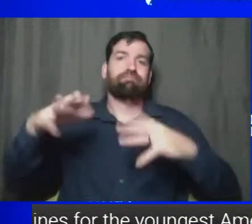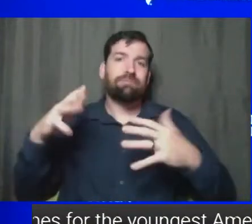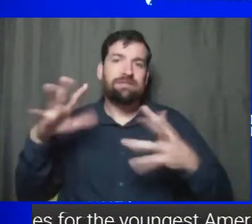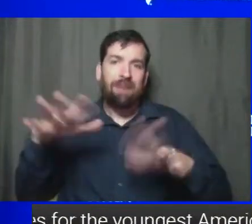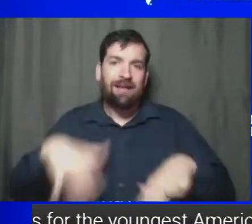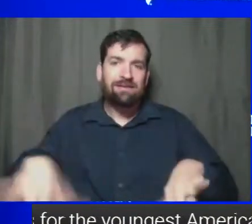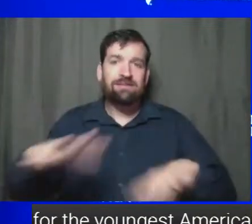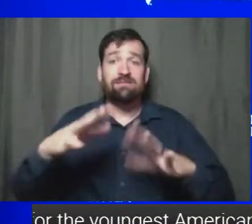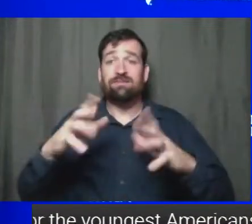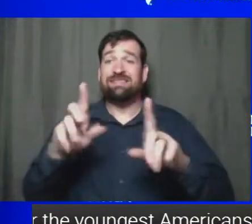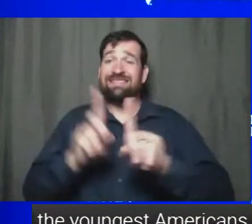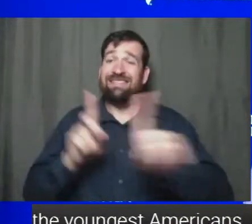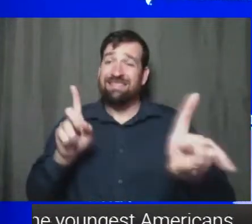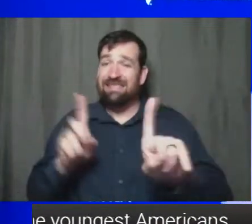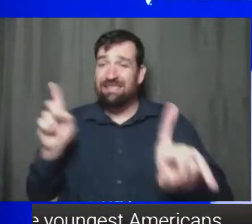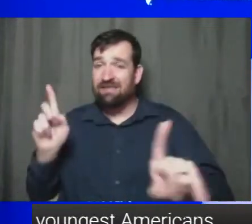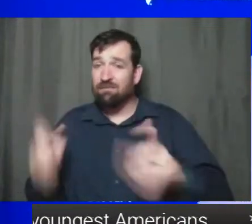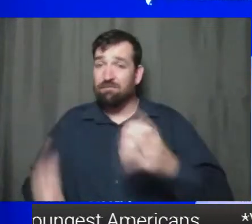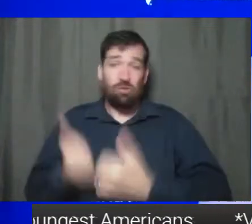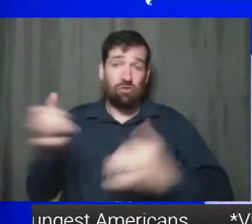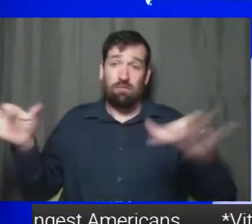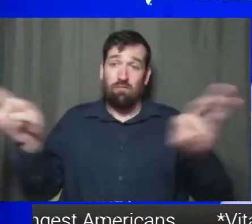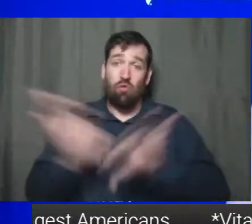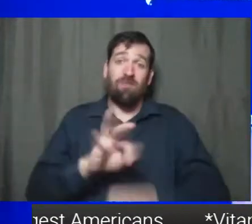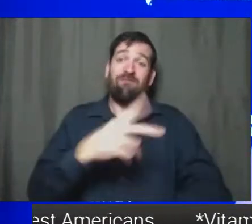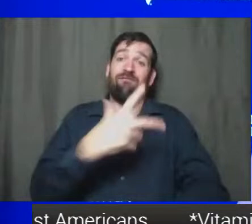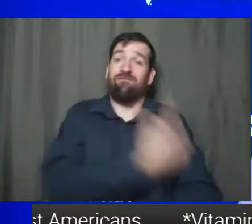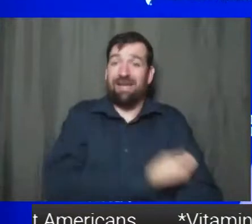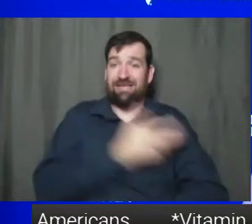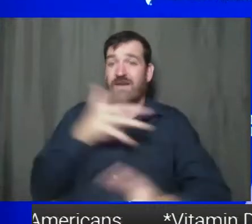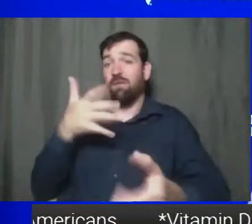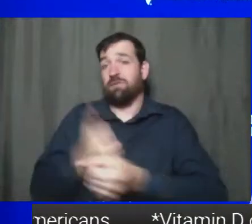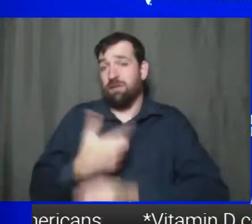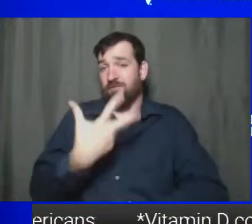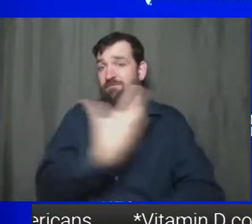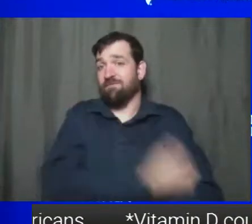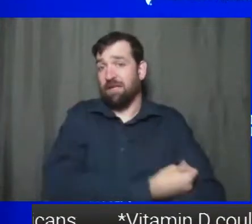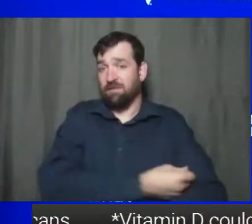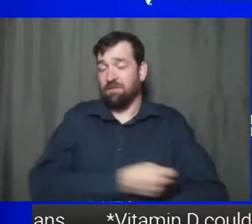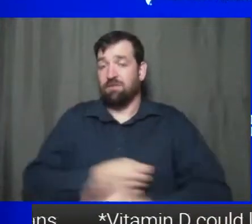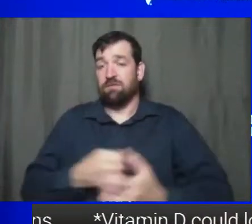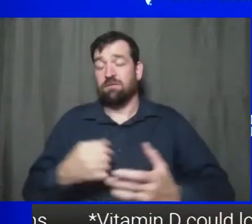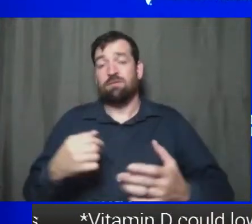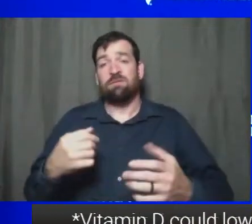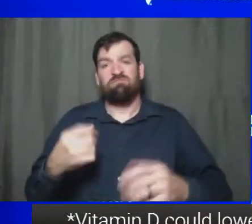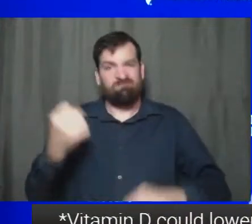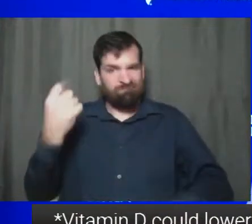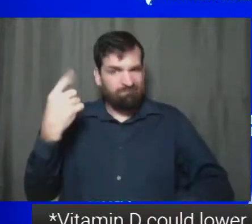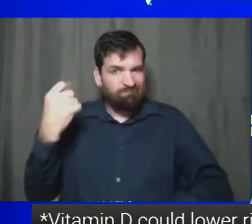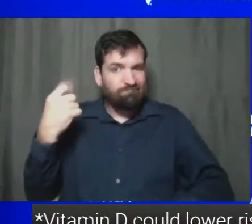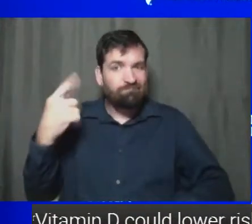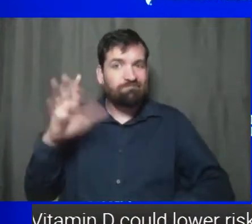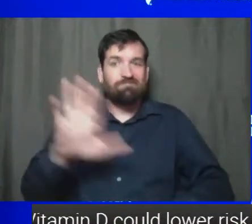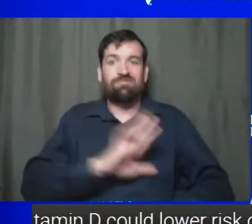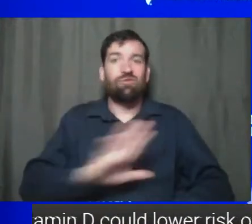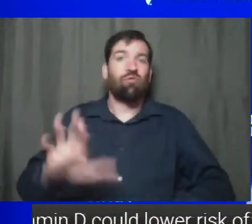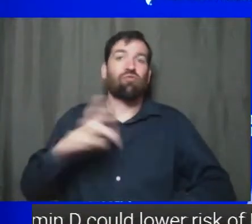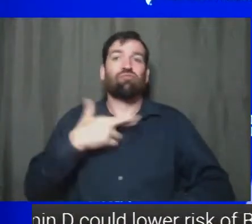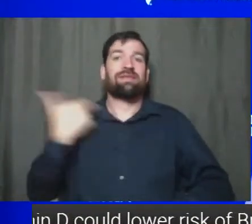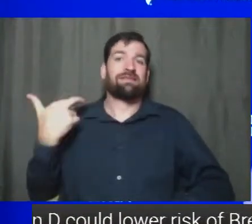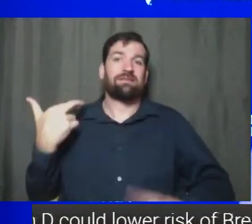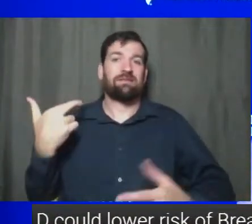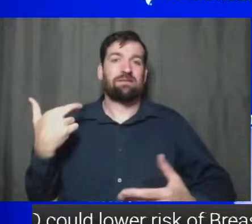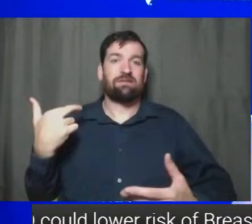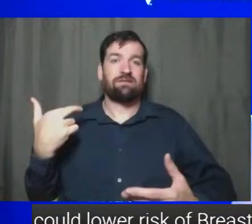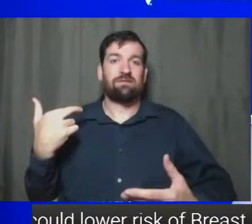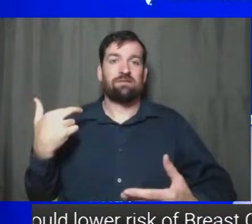most important thing is being vaccinated, up to date with your vaccination, and just understand the risk that you have. And by that, you can